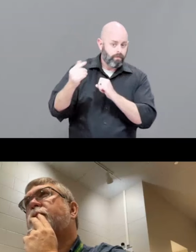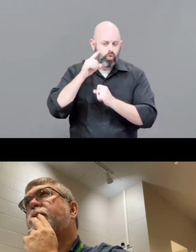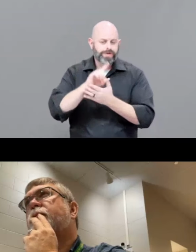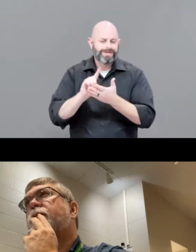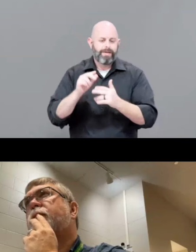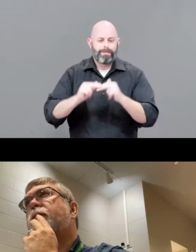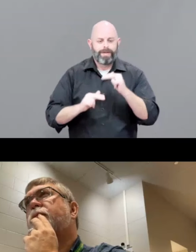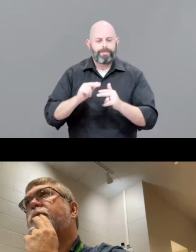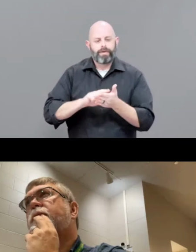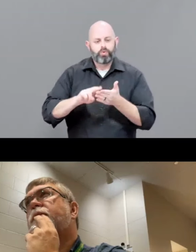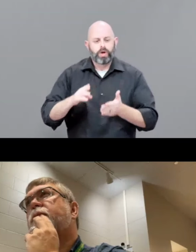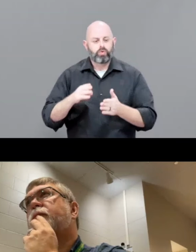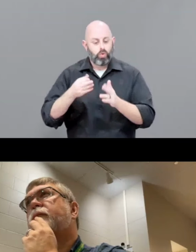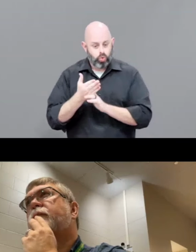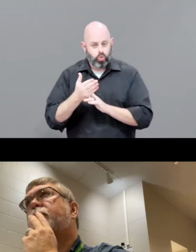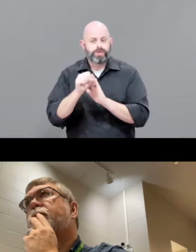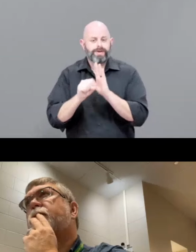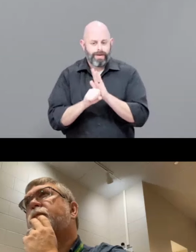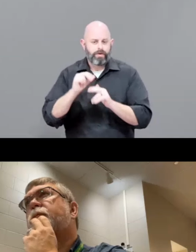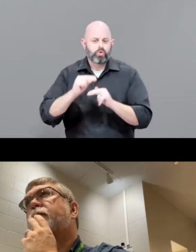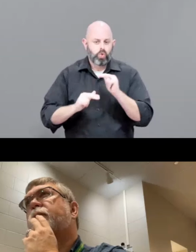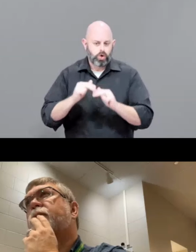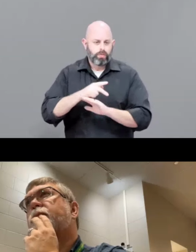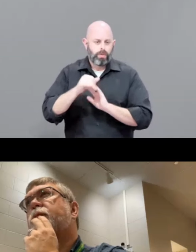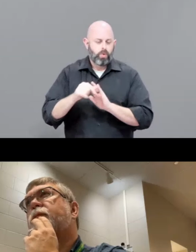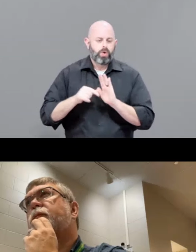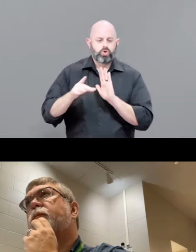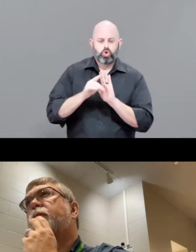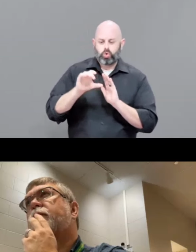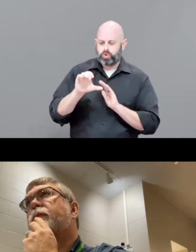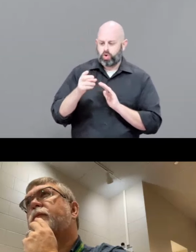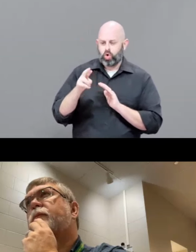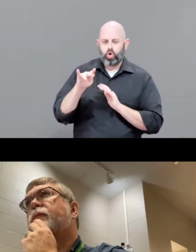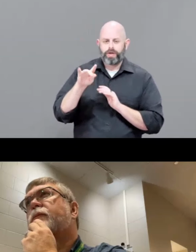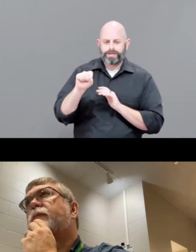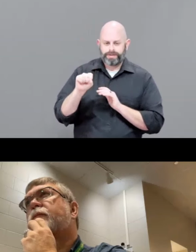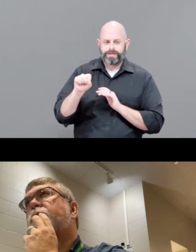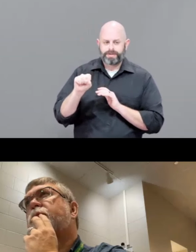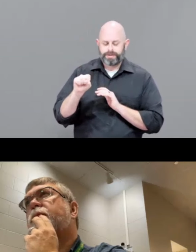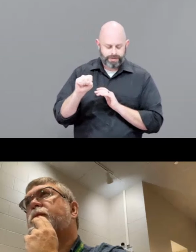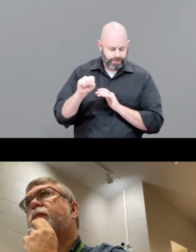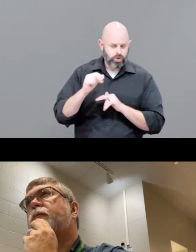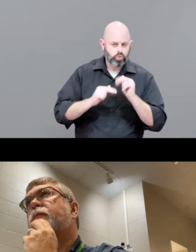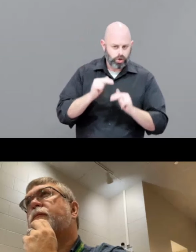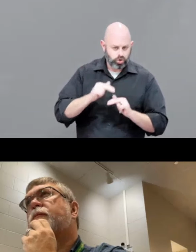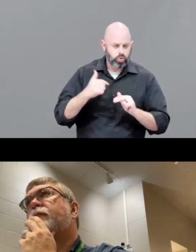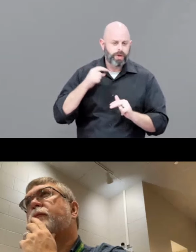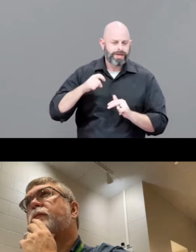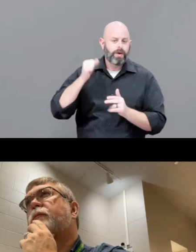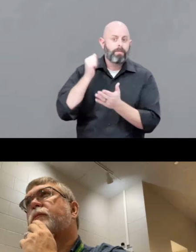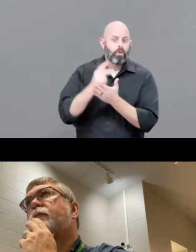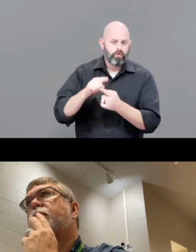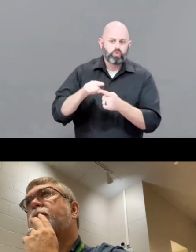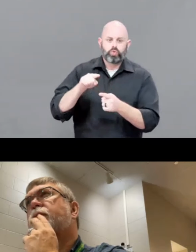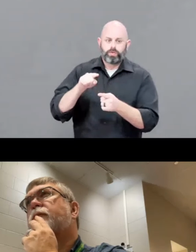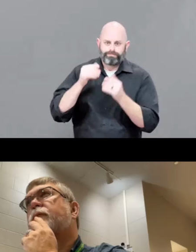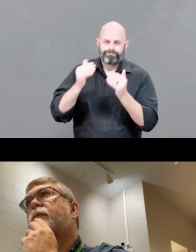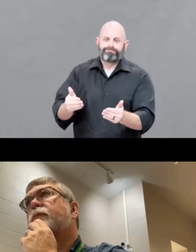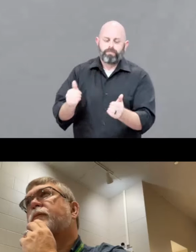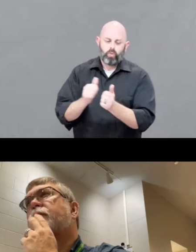contractor through State Construction, and we chose Curtis Construction and Engineering. So we need approval to build that.